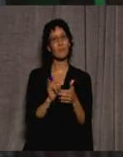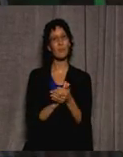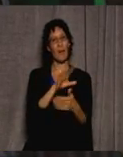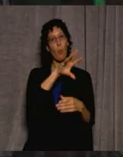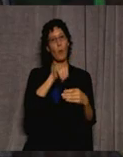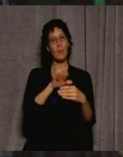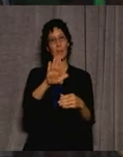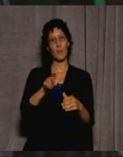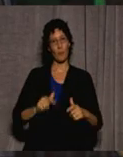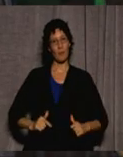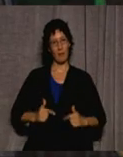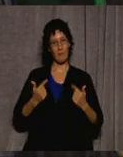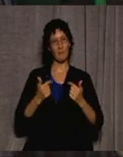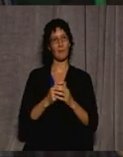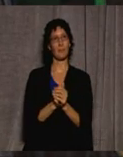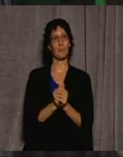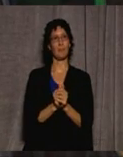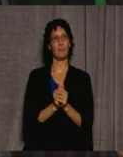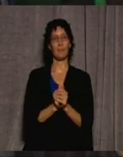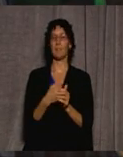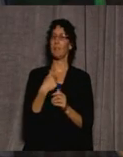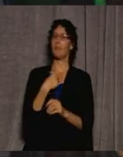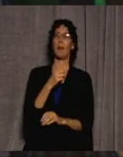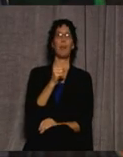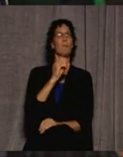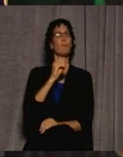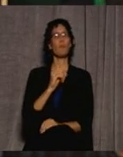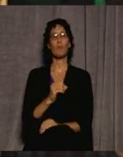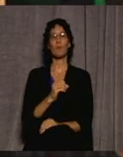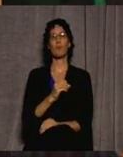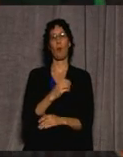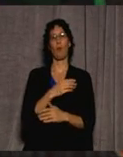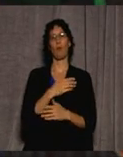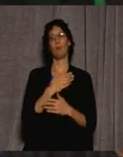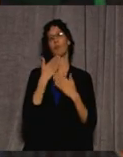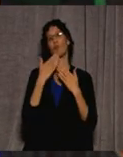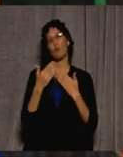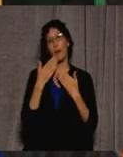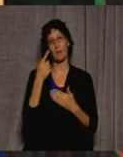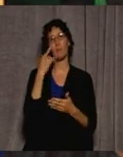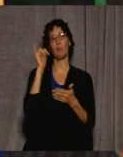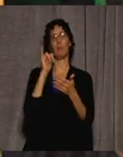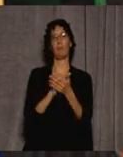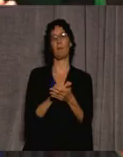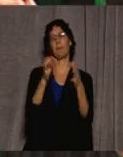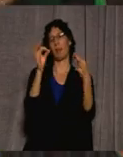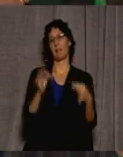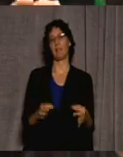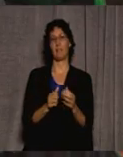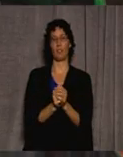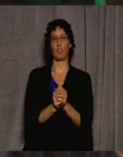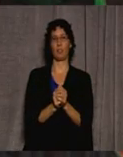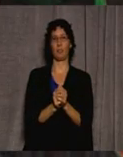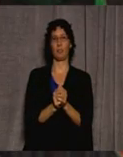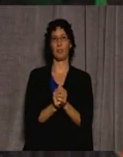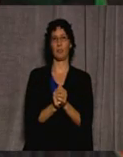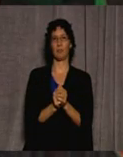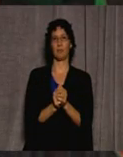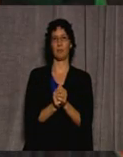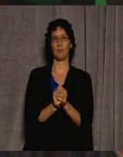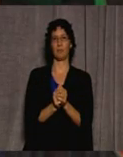life. And I am so grateful for that decision. You know, no dollar amount can be